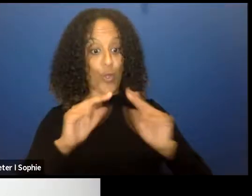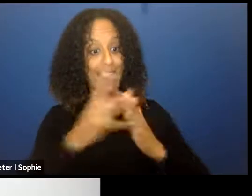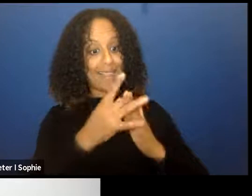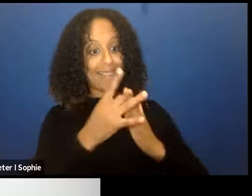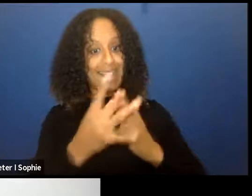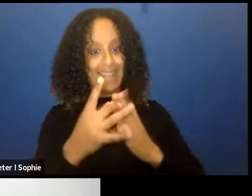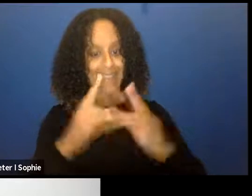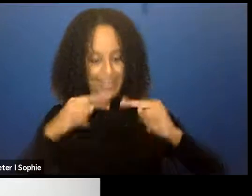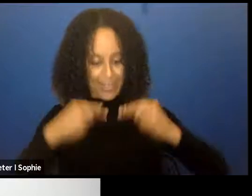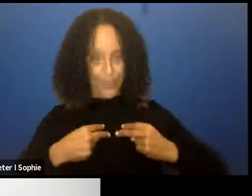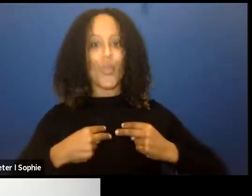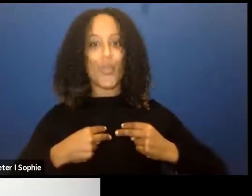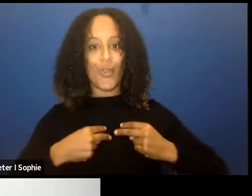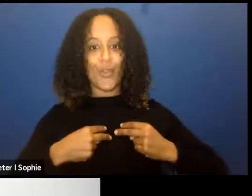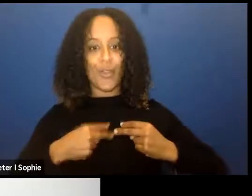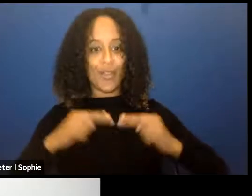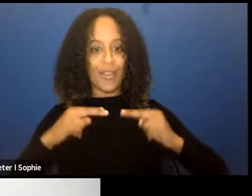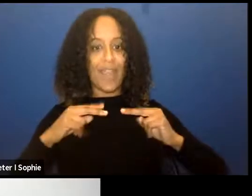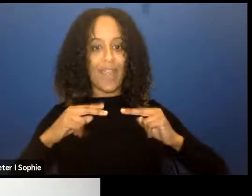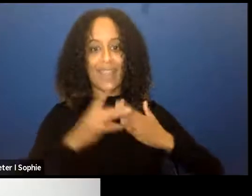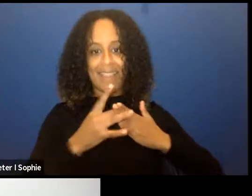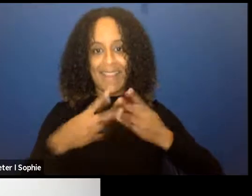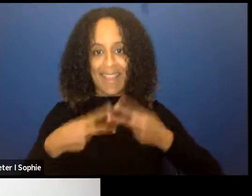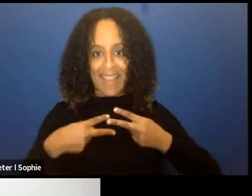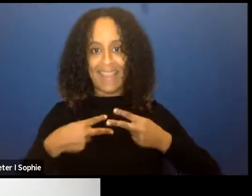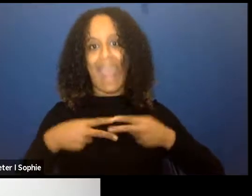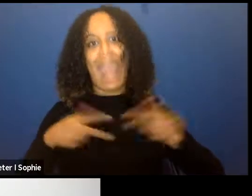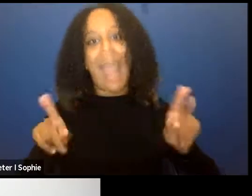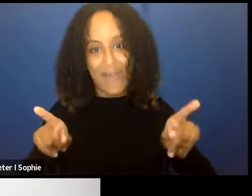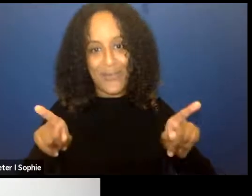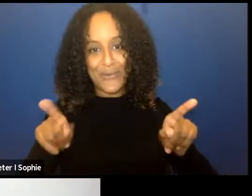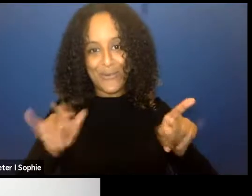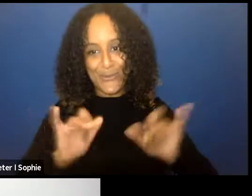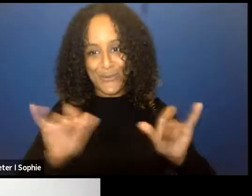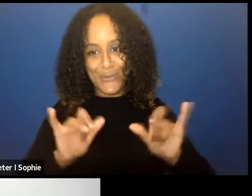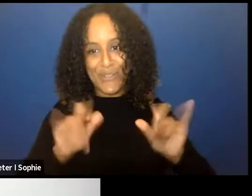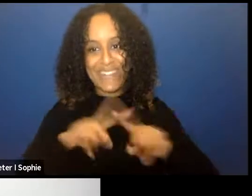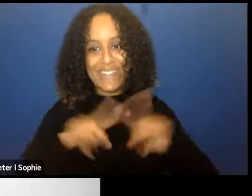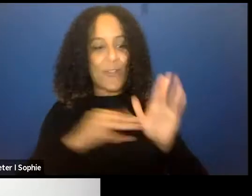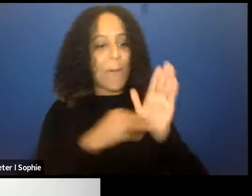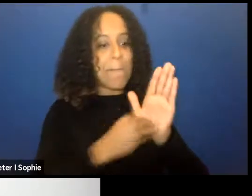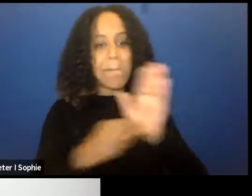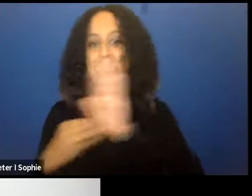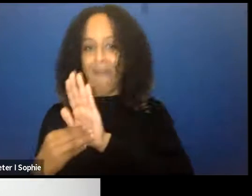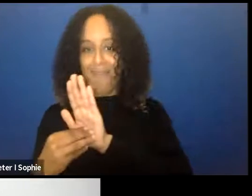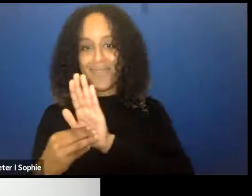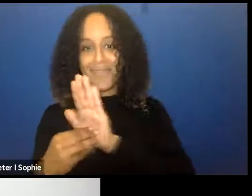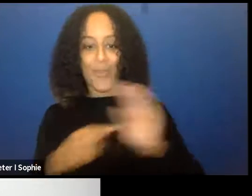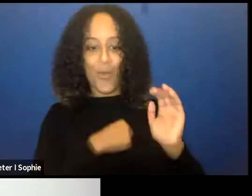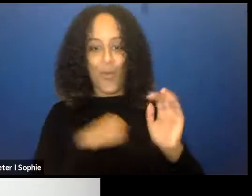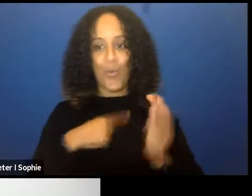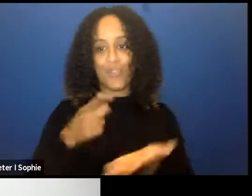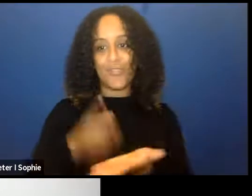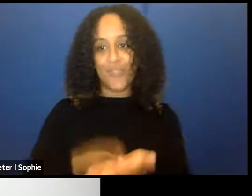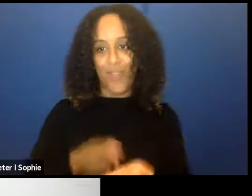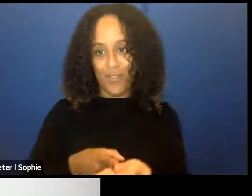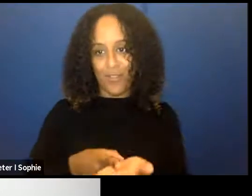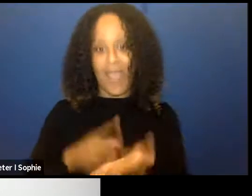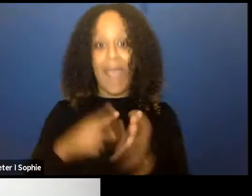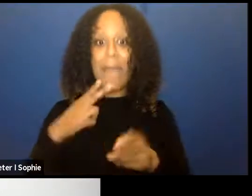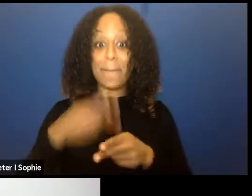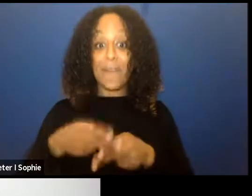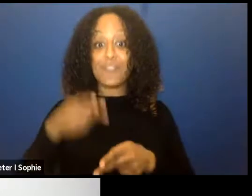inward and leading outward, and there's these it's kind of these different models that we talk about, and I